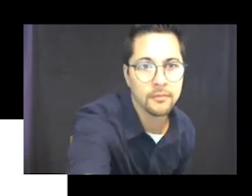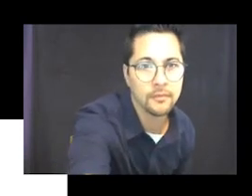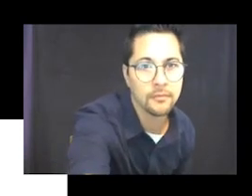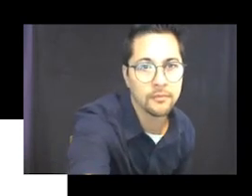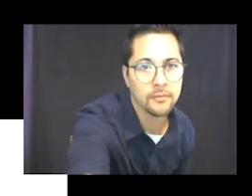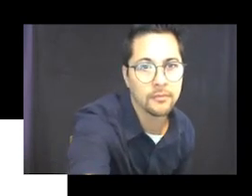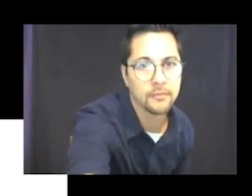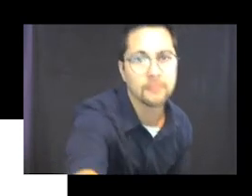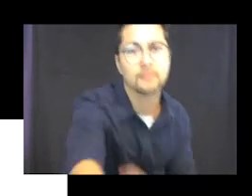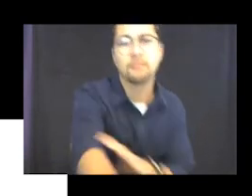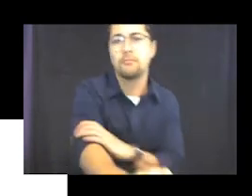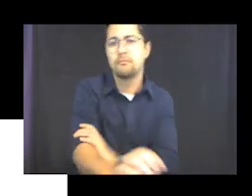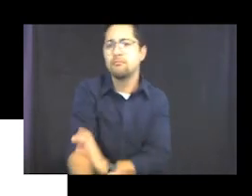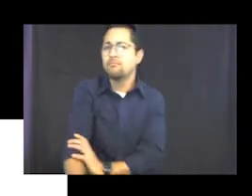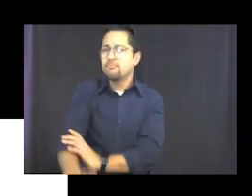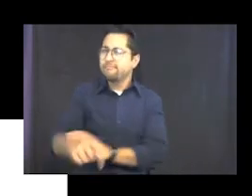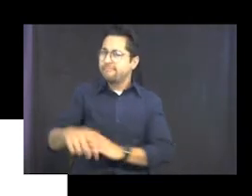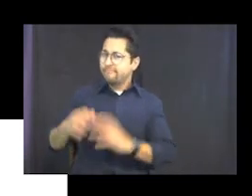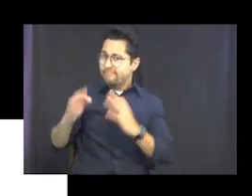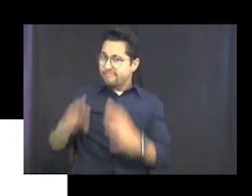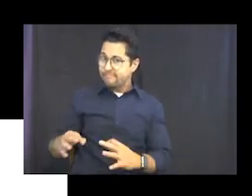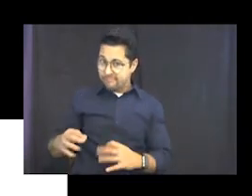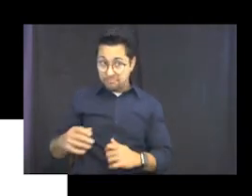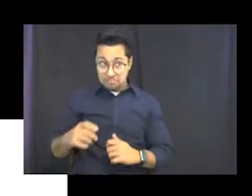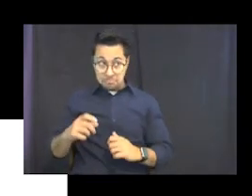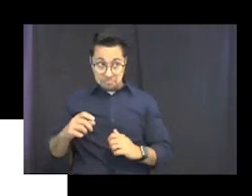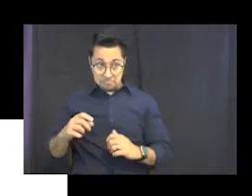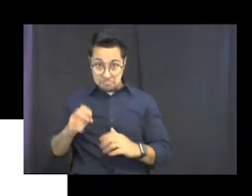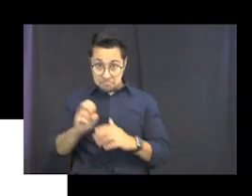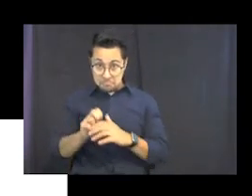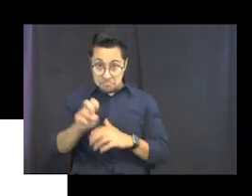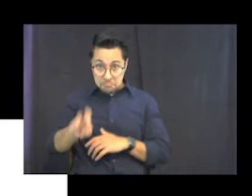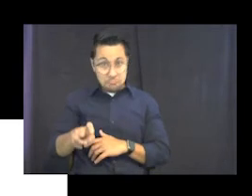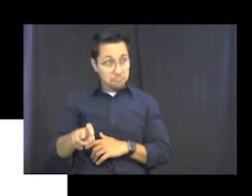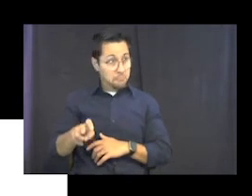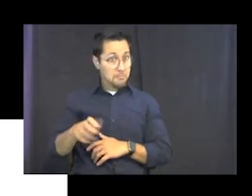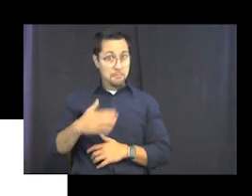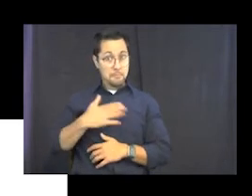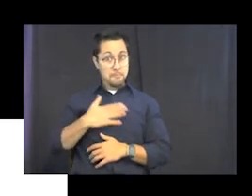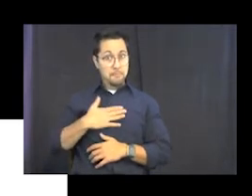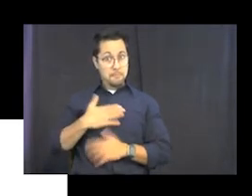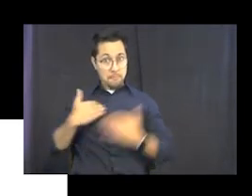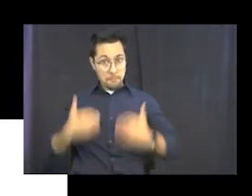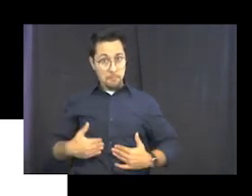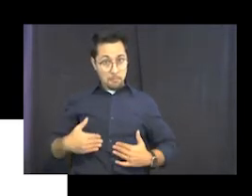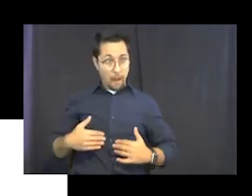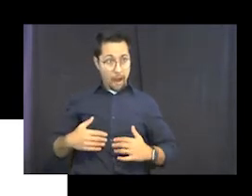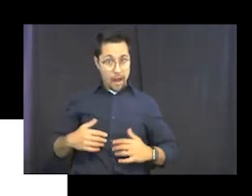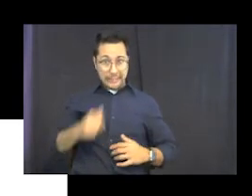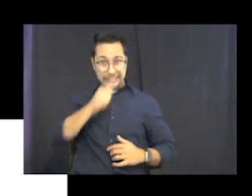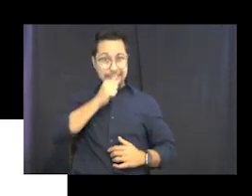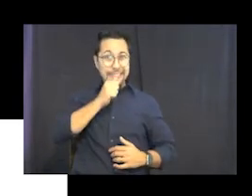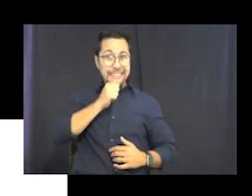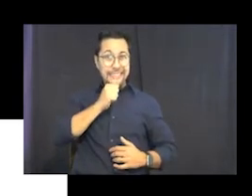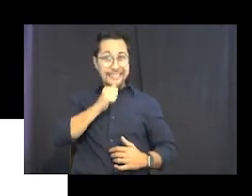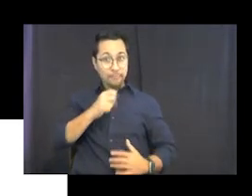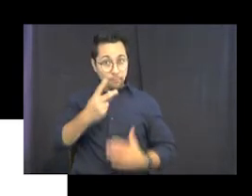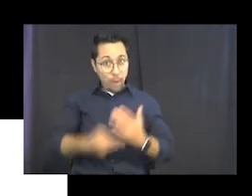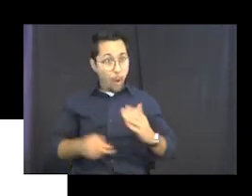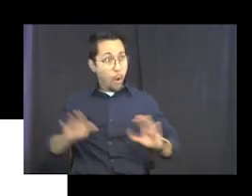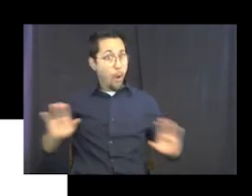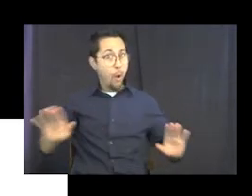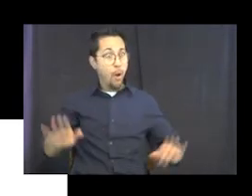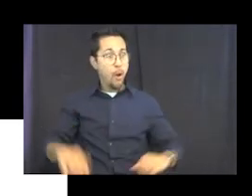decide if I wanted to go out on the limb to see if my body could withstand those demands upon